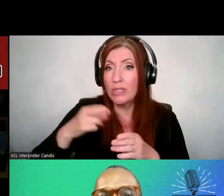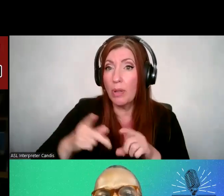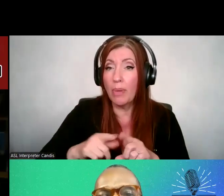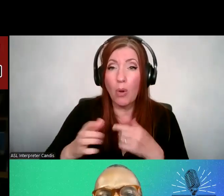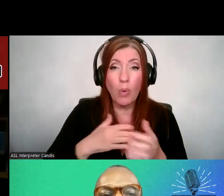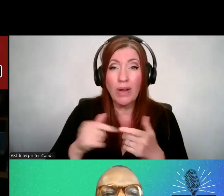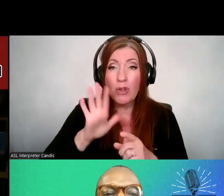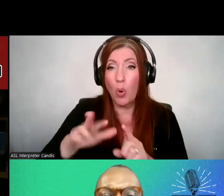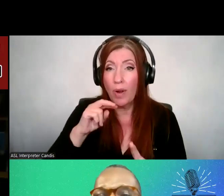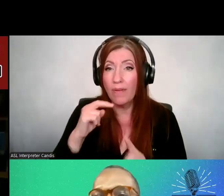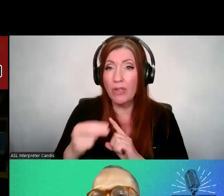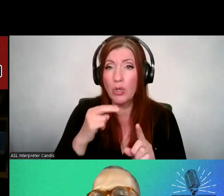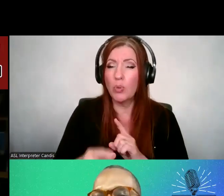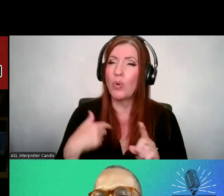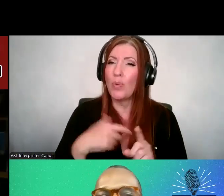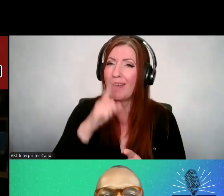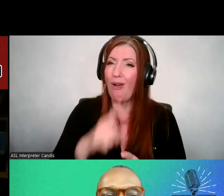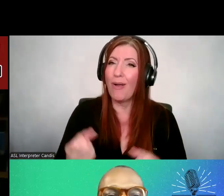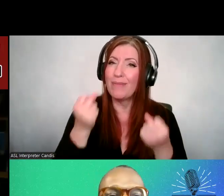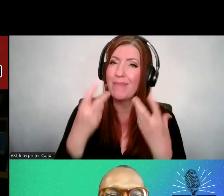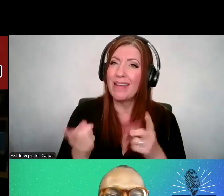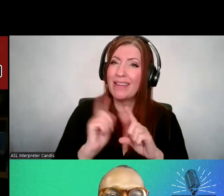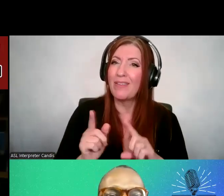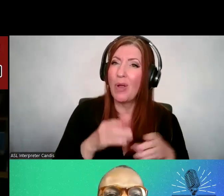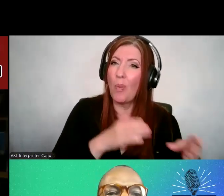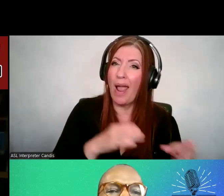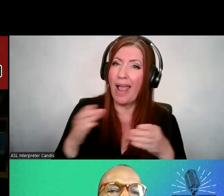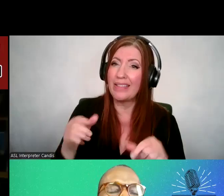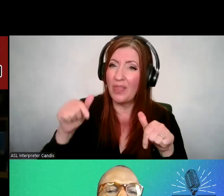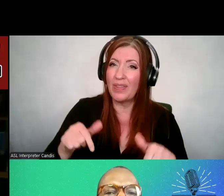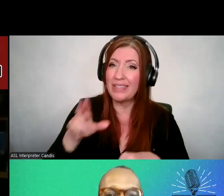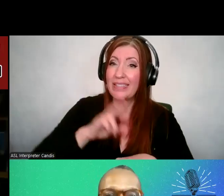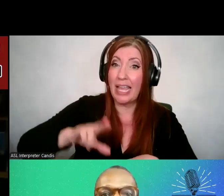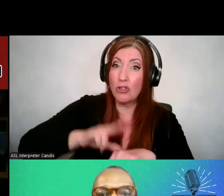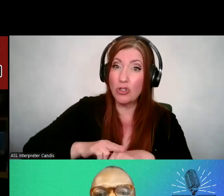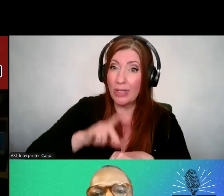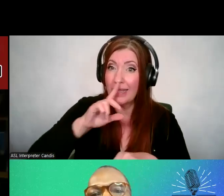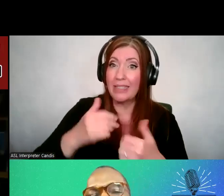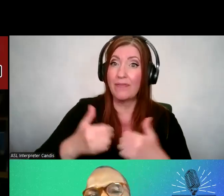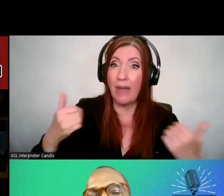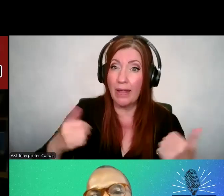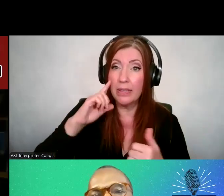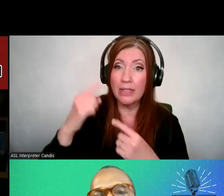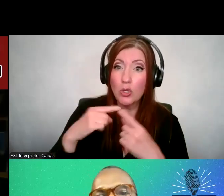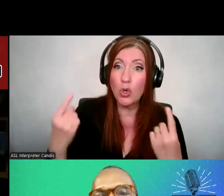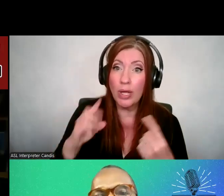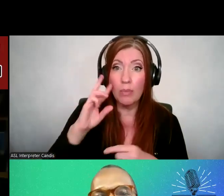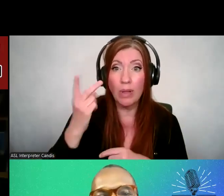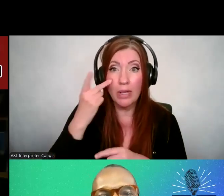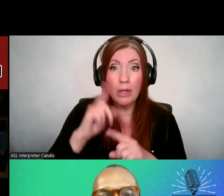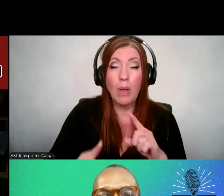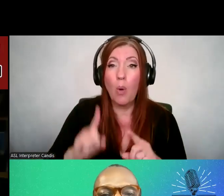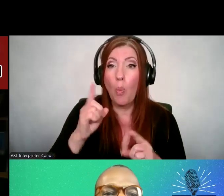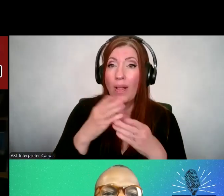is that we are in many ways a nation divided. While we may disagree politically, one fact remains.